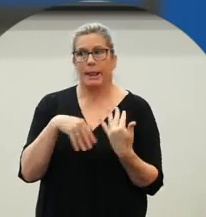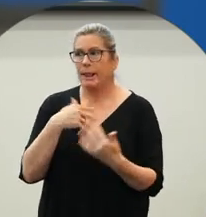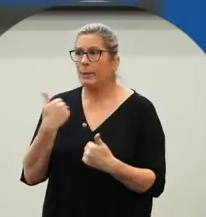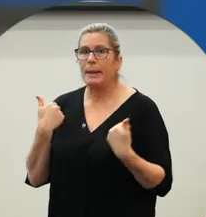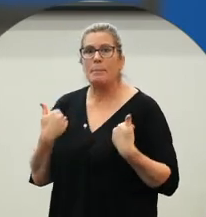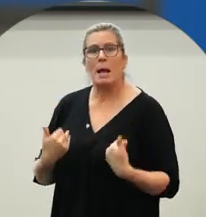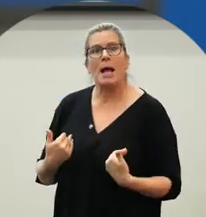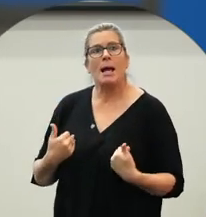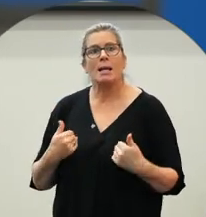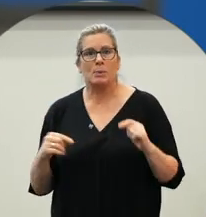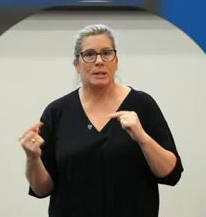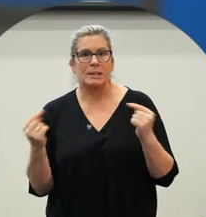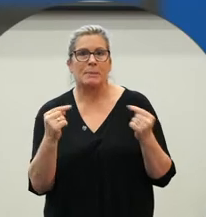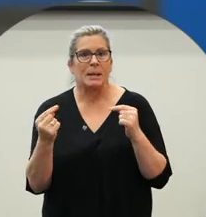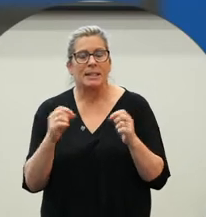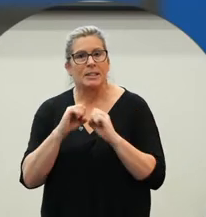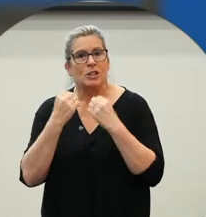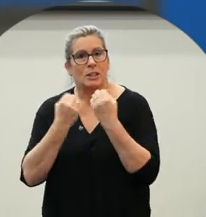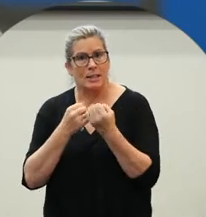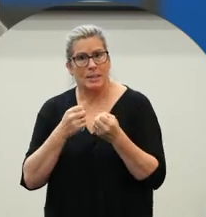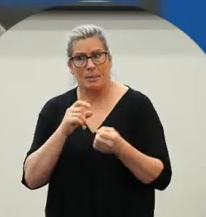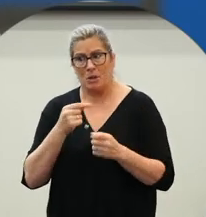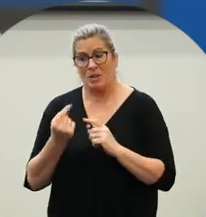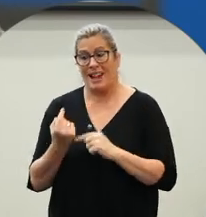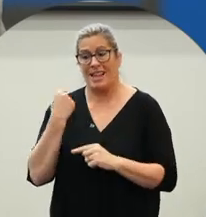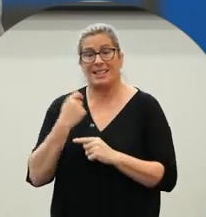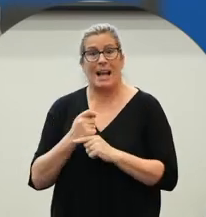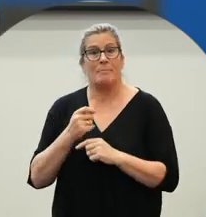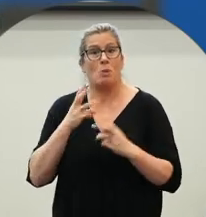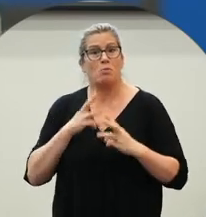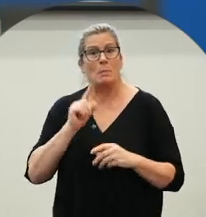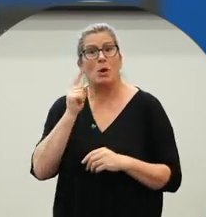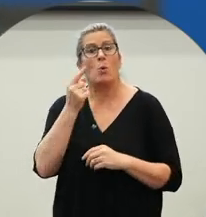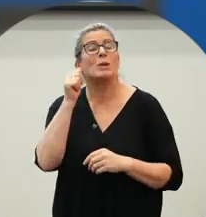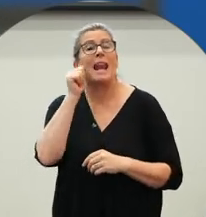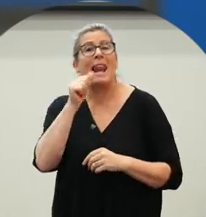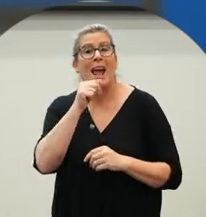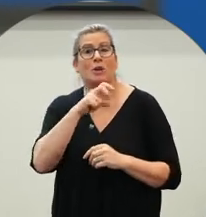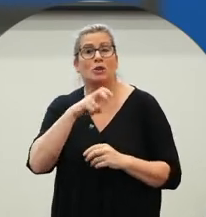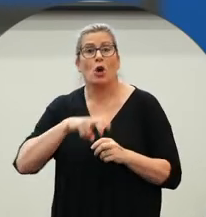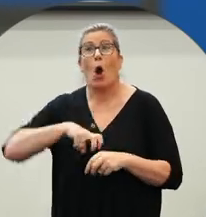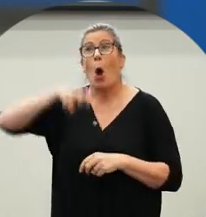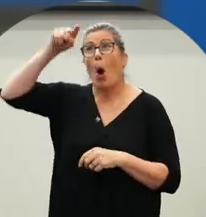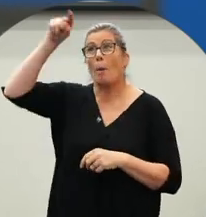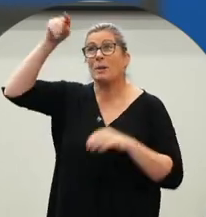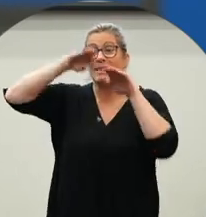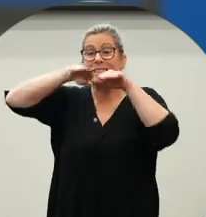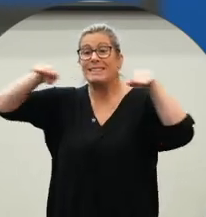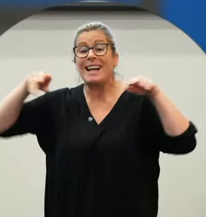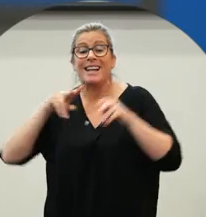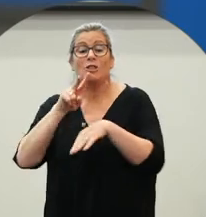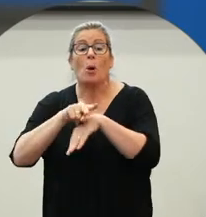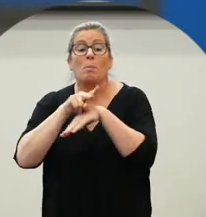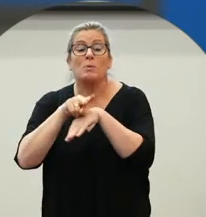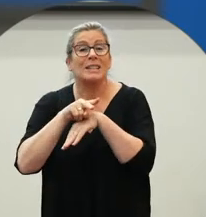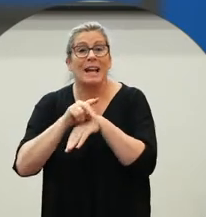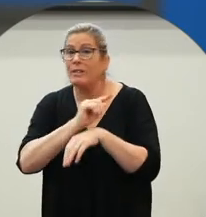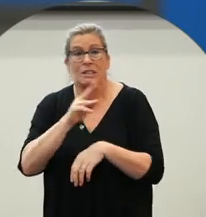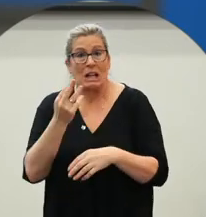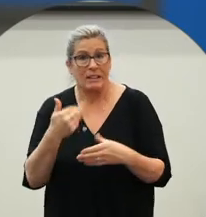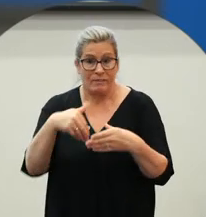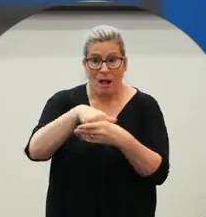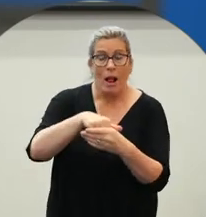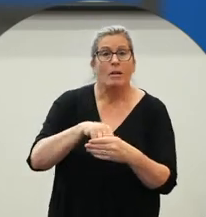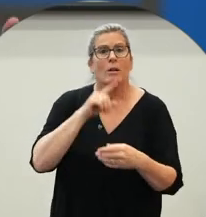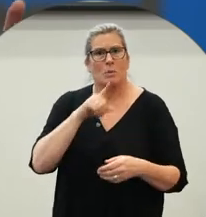Society, because to that point, women were only allowed as observers upstairs. Jennifer Grove wrote a wonderful letter to the Telegraph